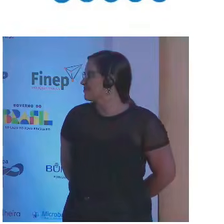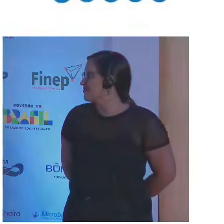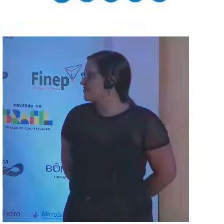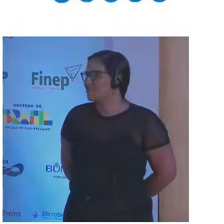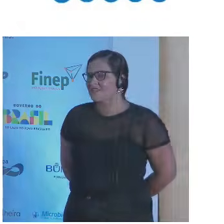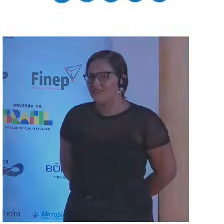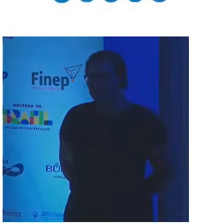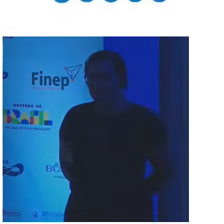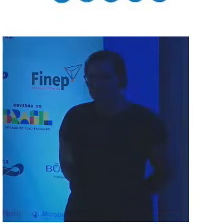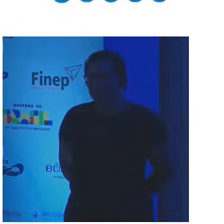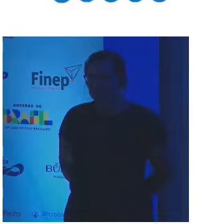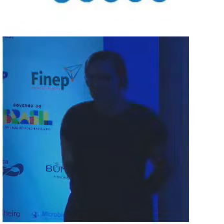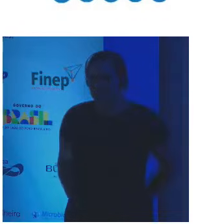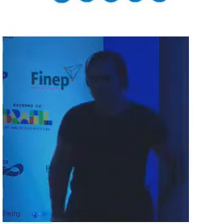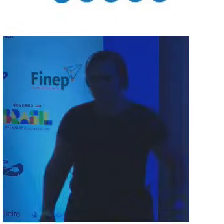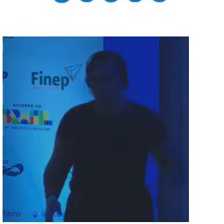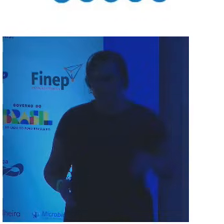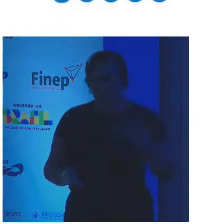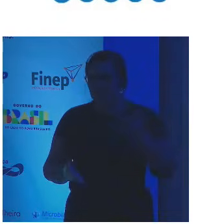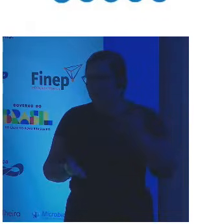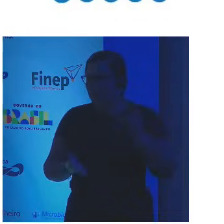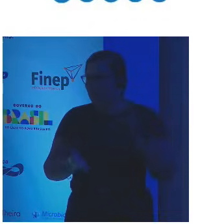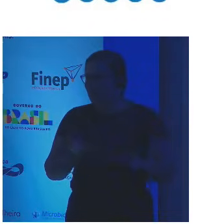you missed the best part, which is the Amazon.